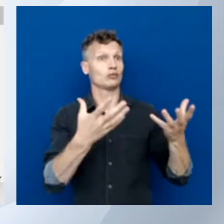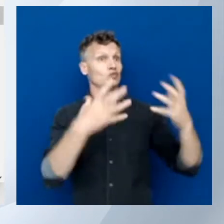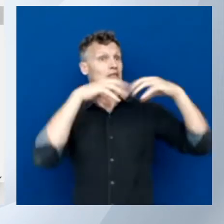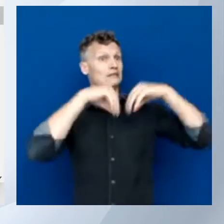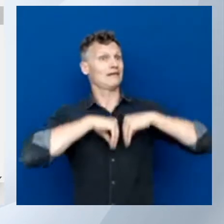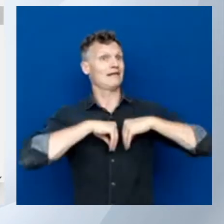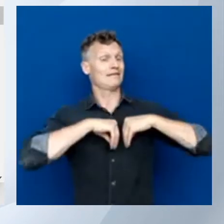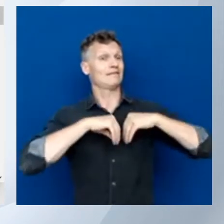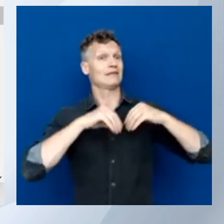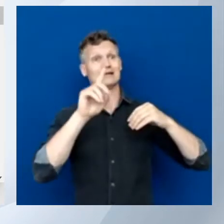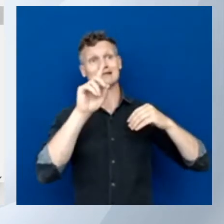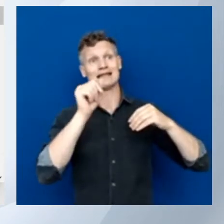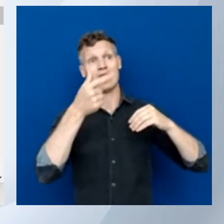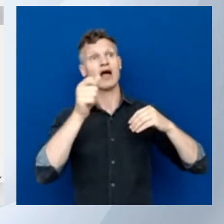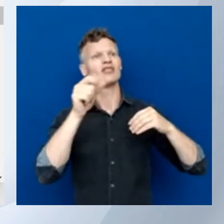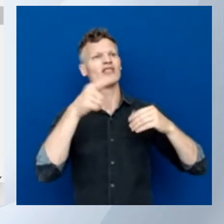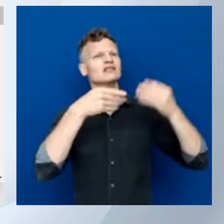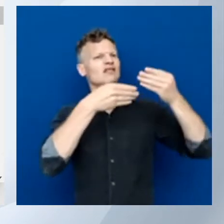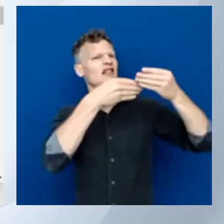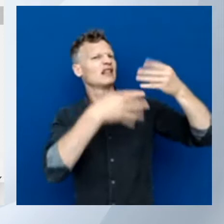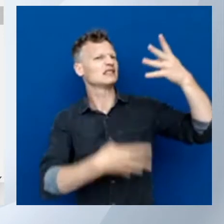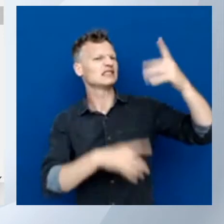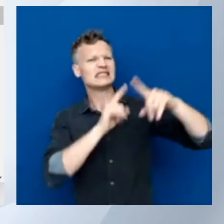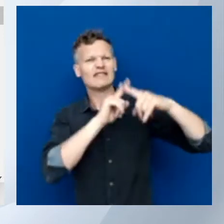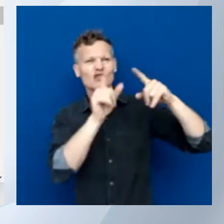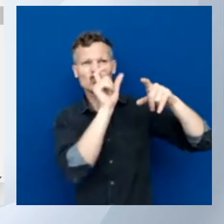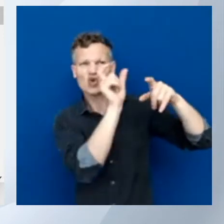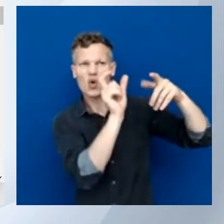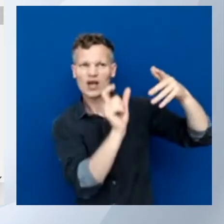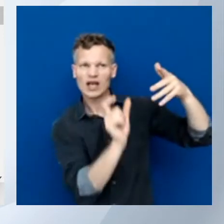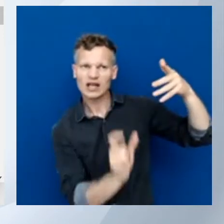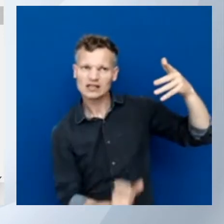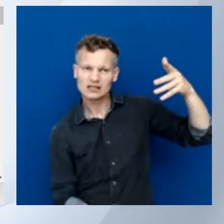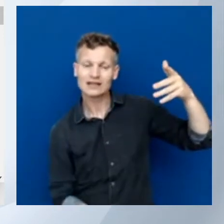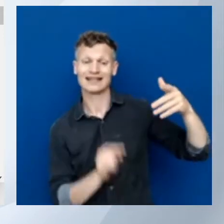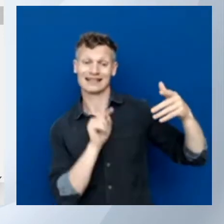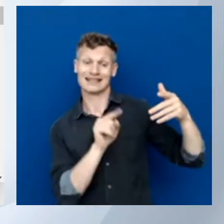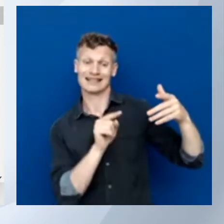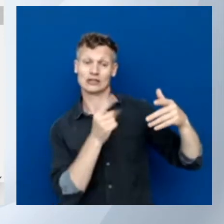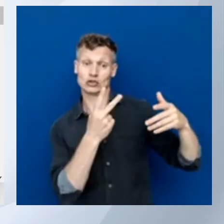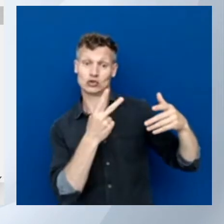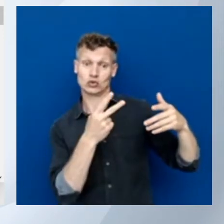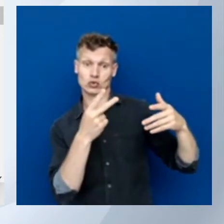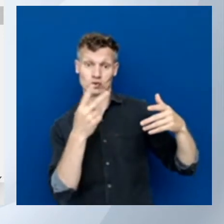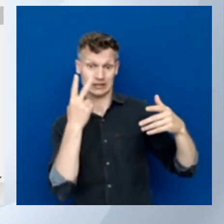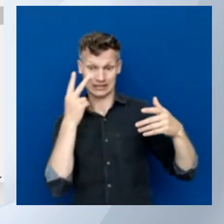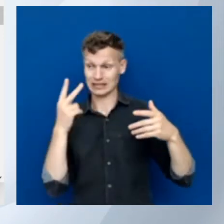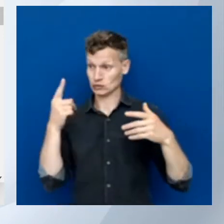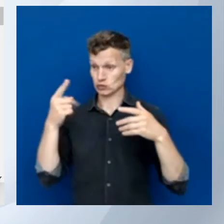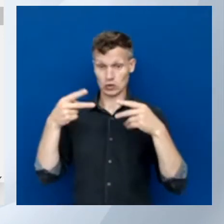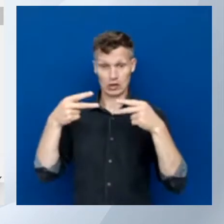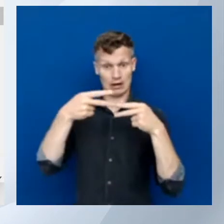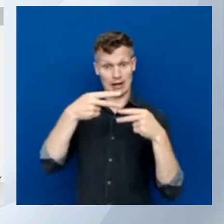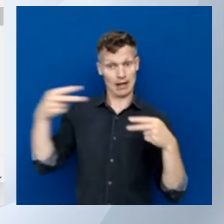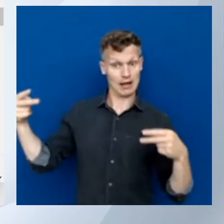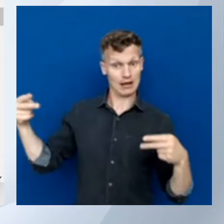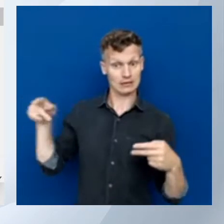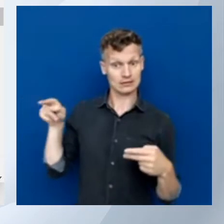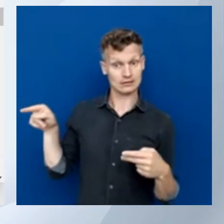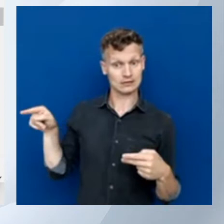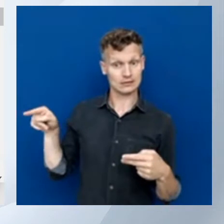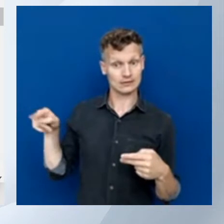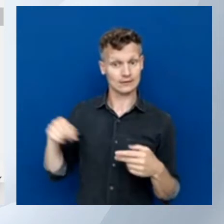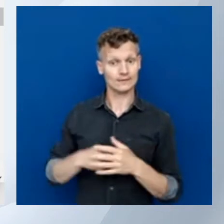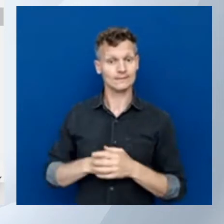tokens. And in these two lines here, some extra pre-processing is done, such as specifying the beginning and the end